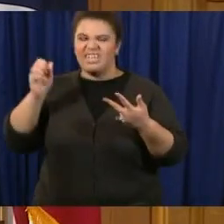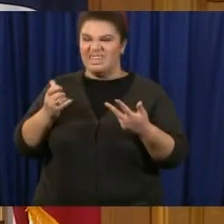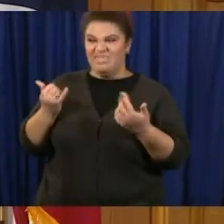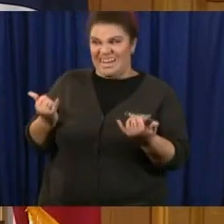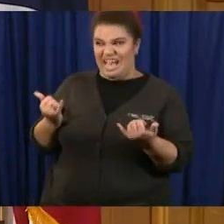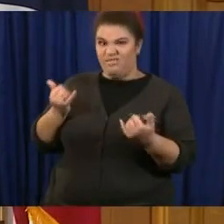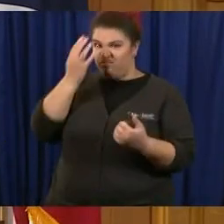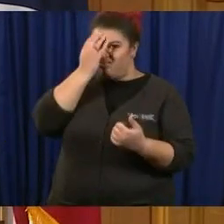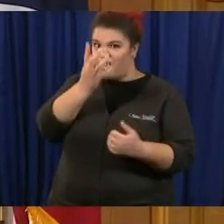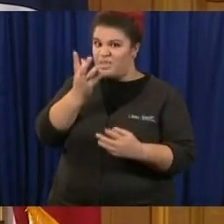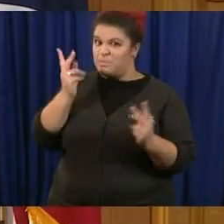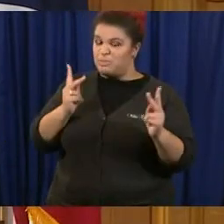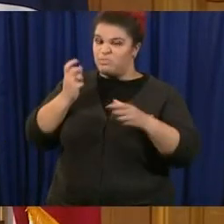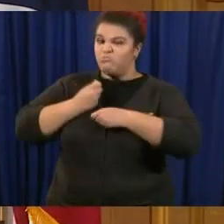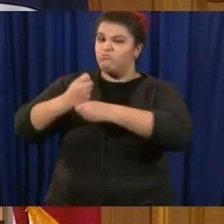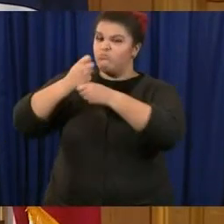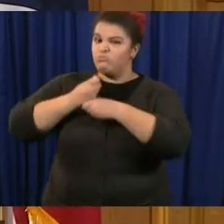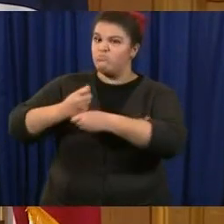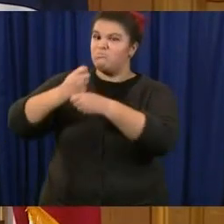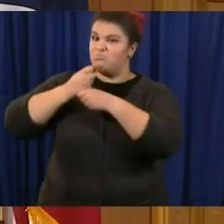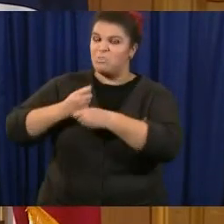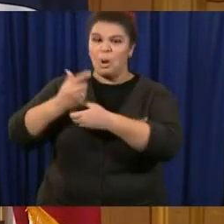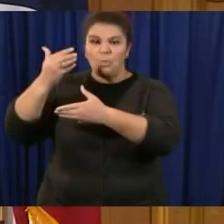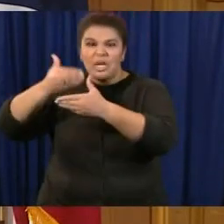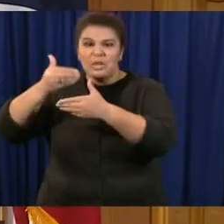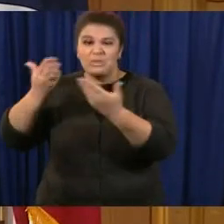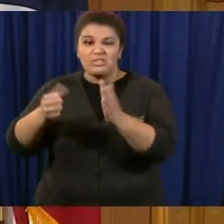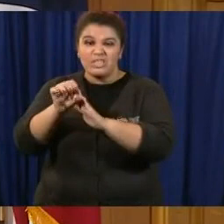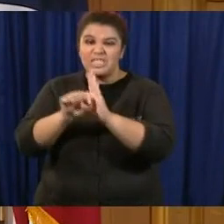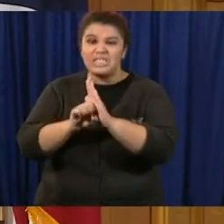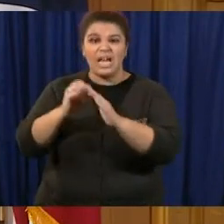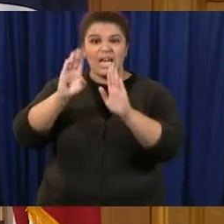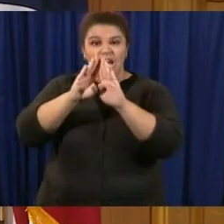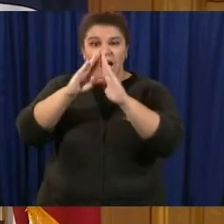Well, Jim, thank you very much for the question.